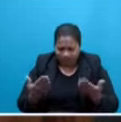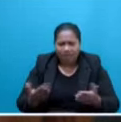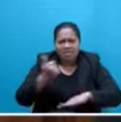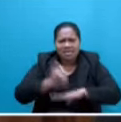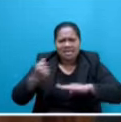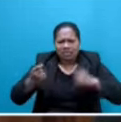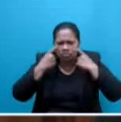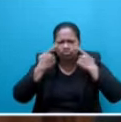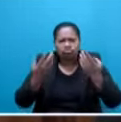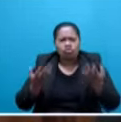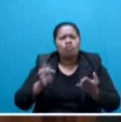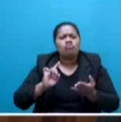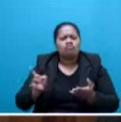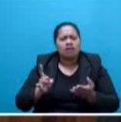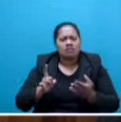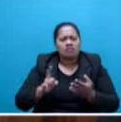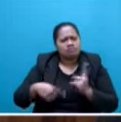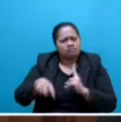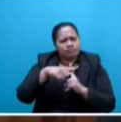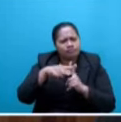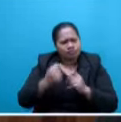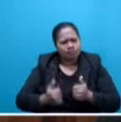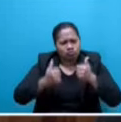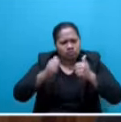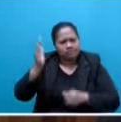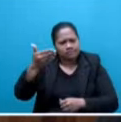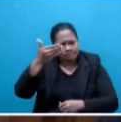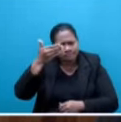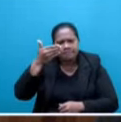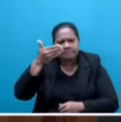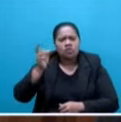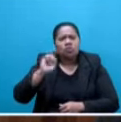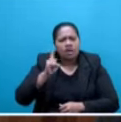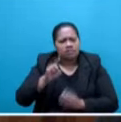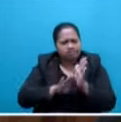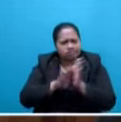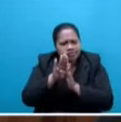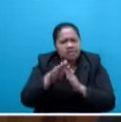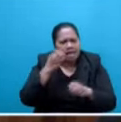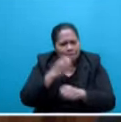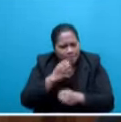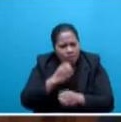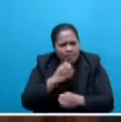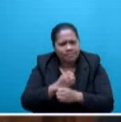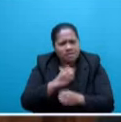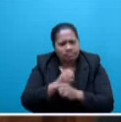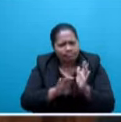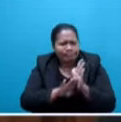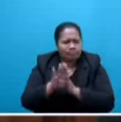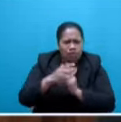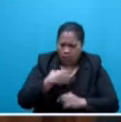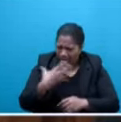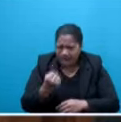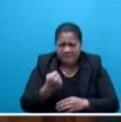through increased investment, which increases employment opportunities for all Fijians. There are so much